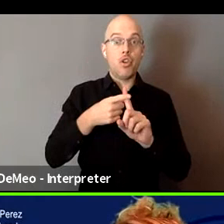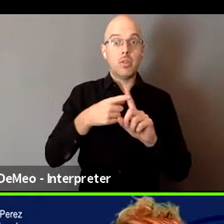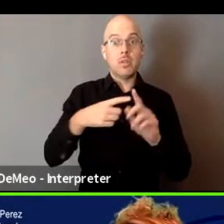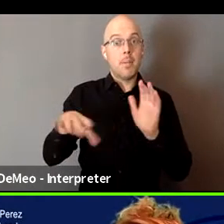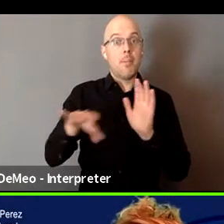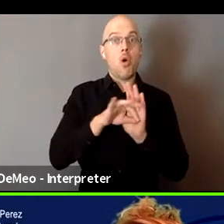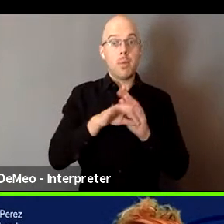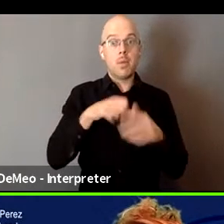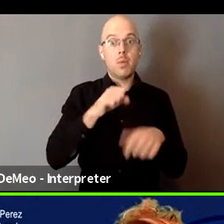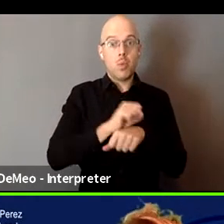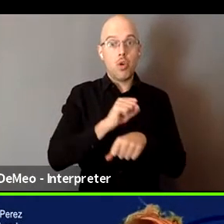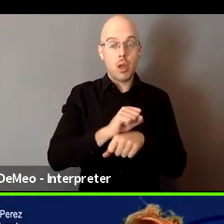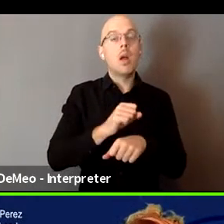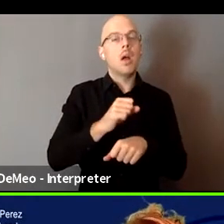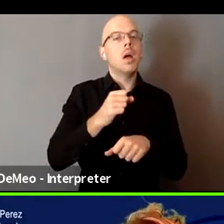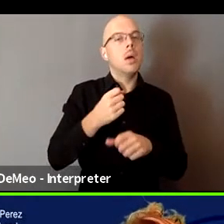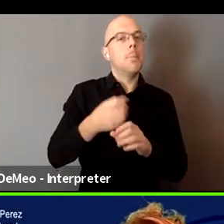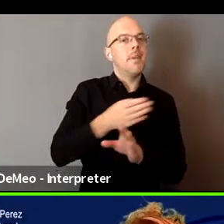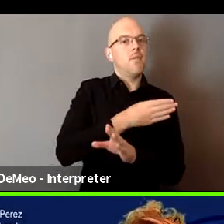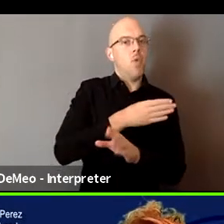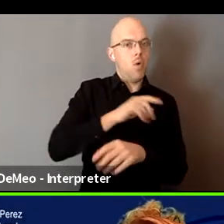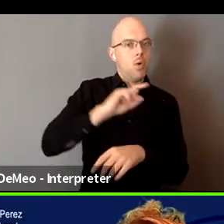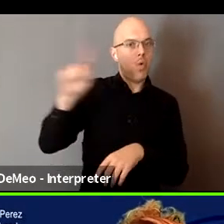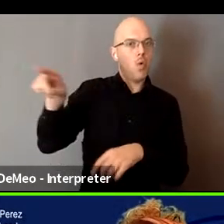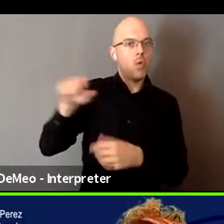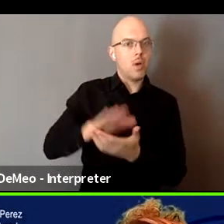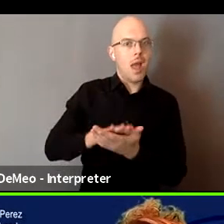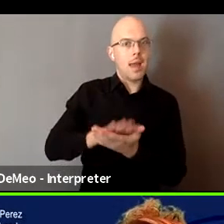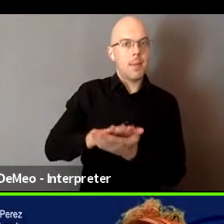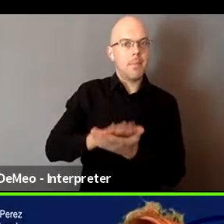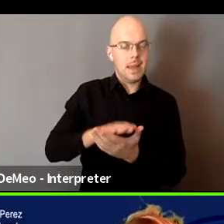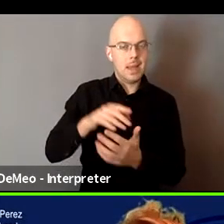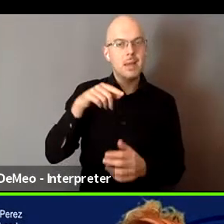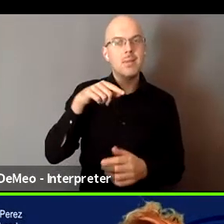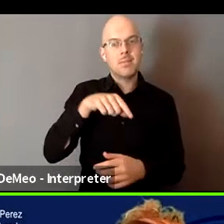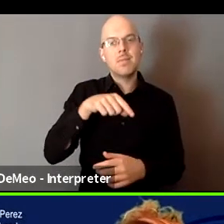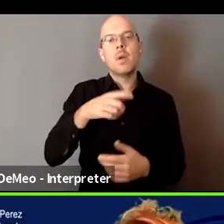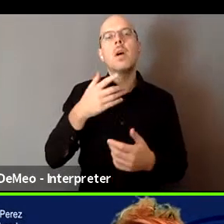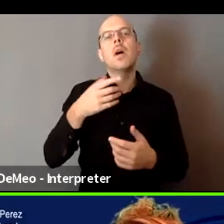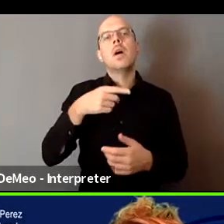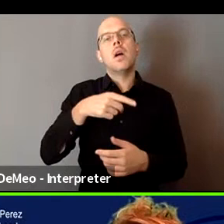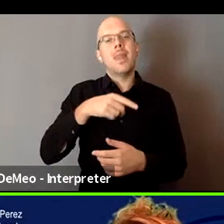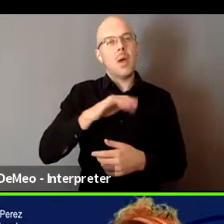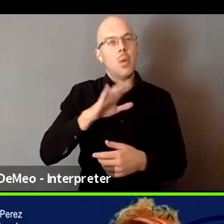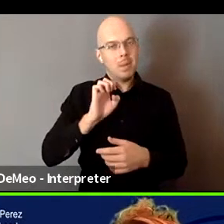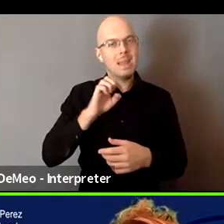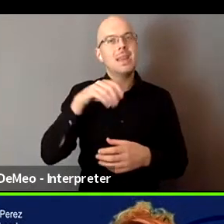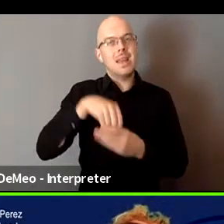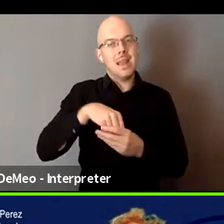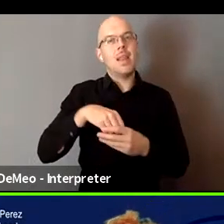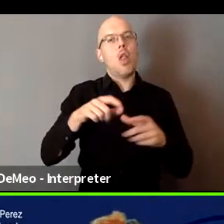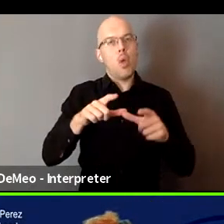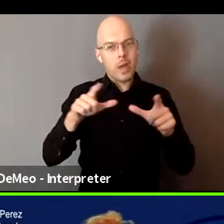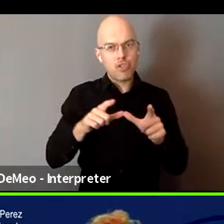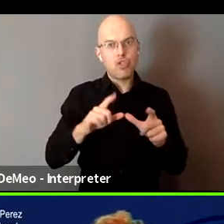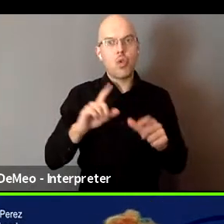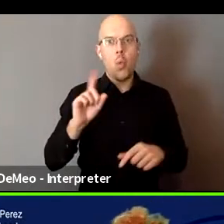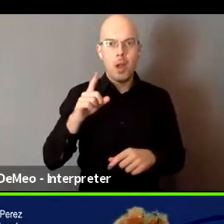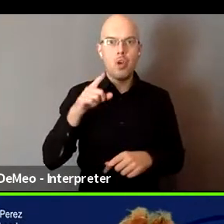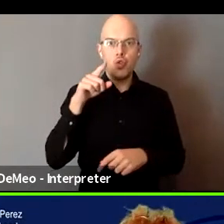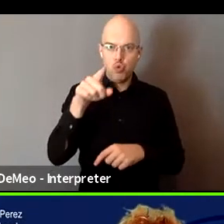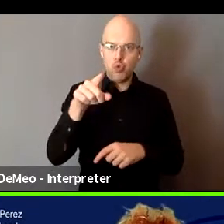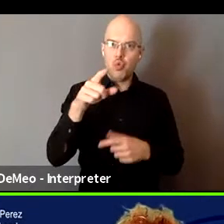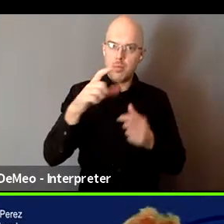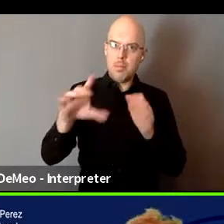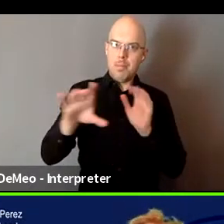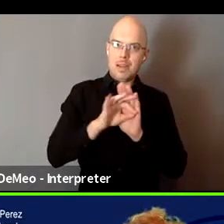to going to the academy for the additional training will be at the location that you actually were